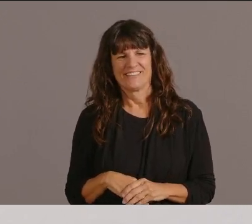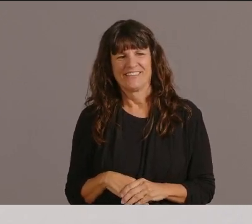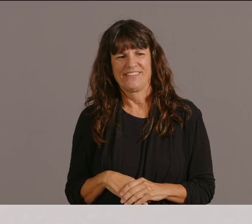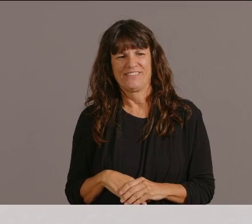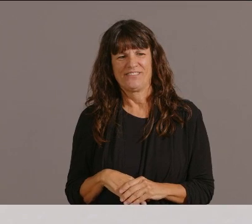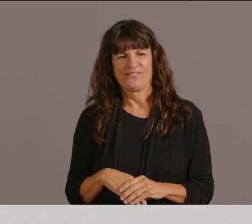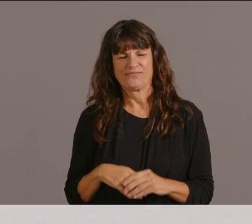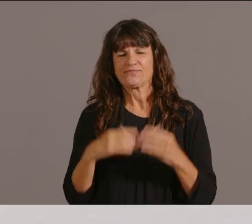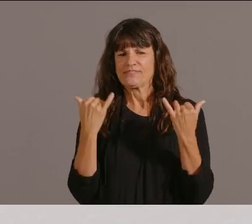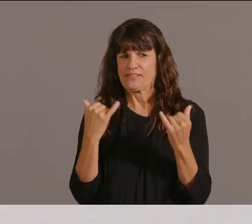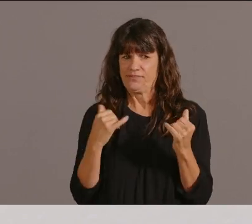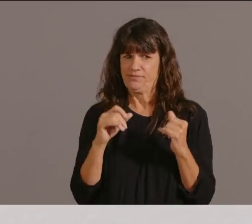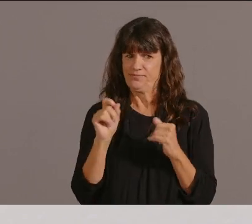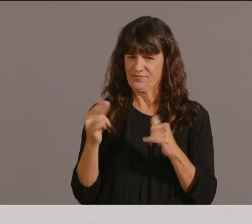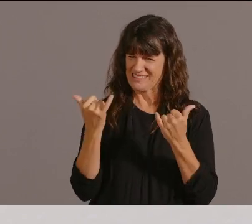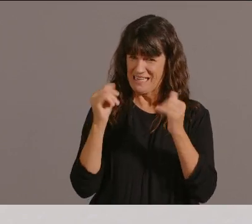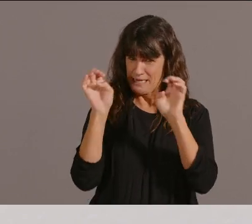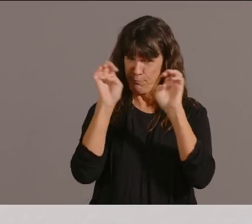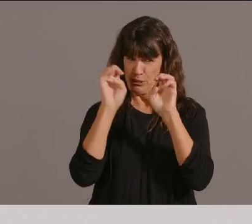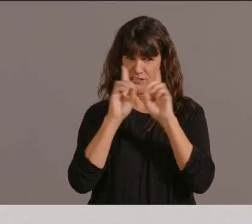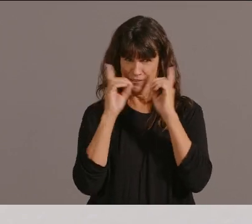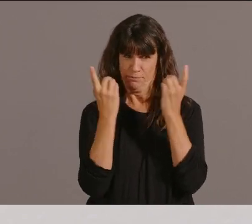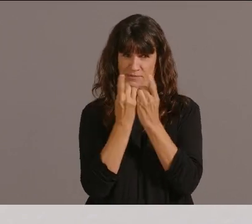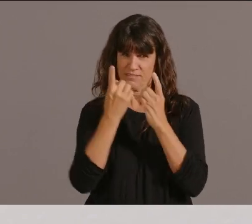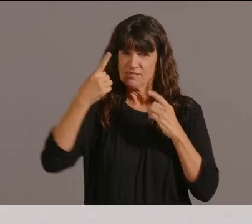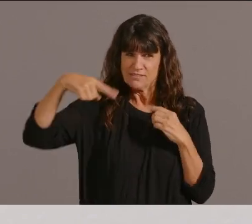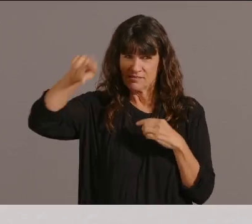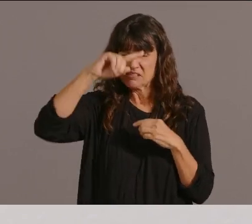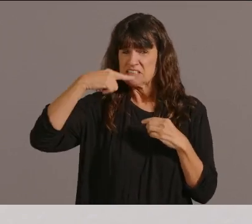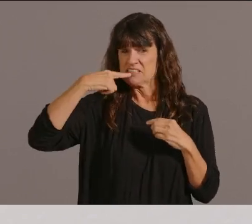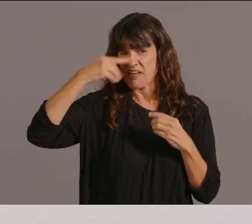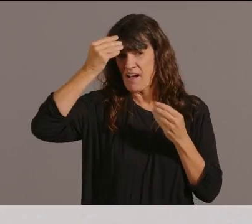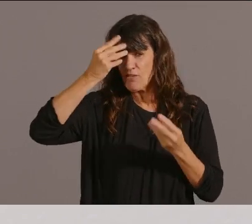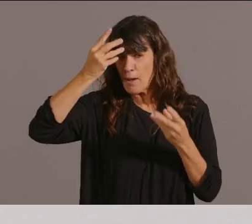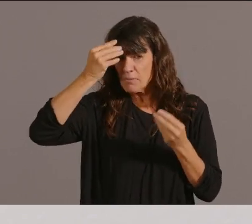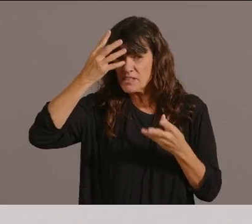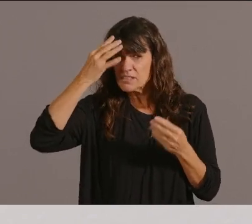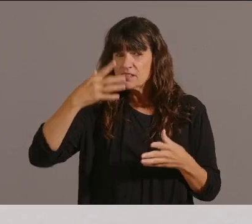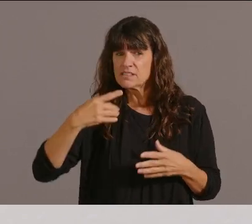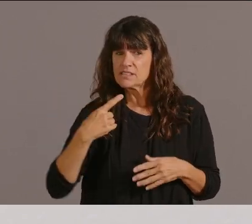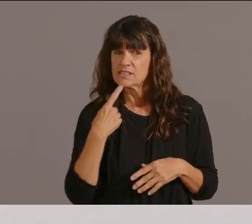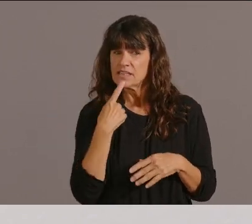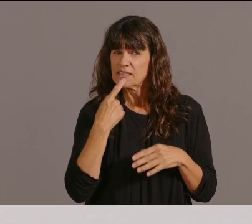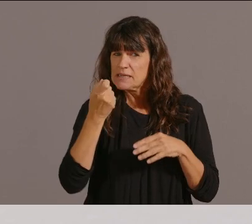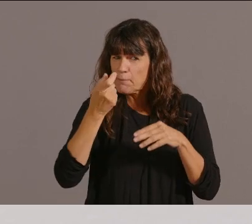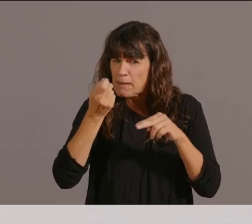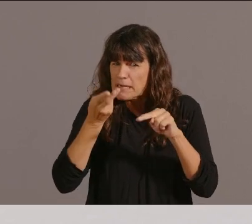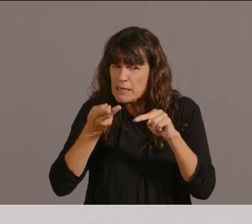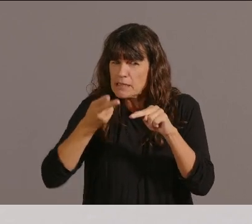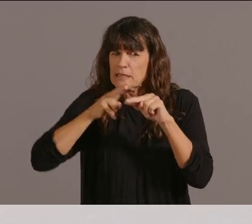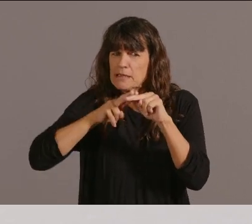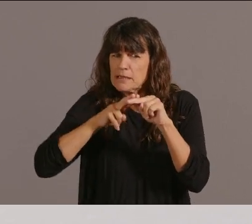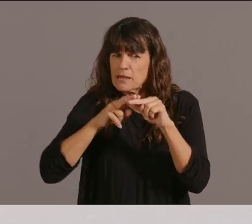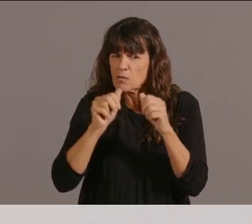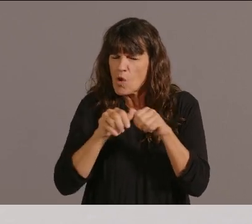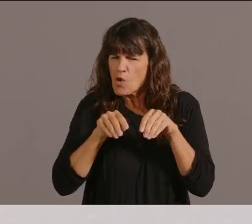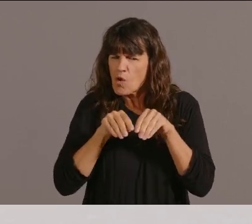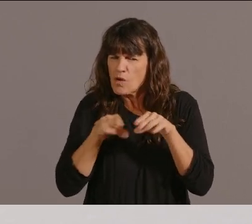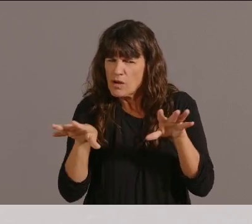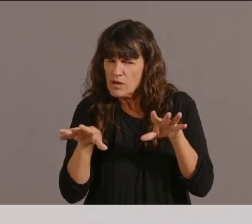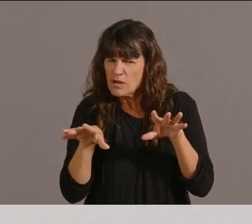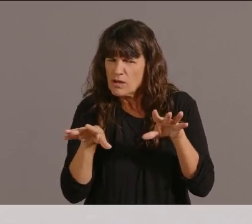emergency department data shows a slight but noticeable increase in COVID-related admissions in the last 3 days. Why do you think that